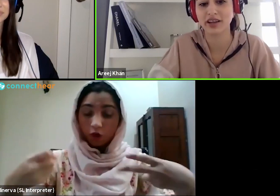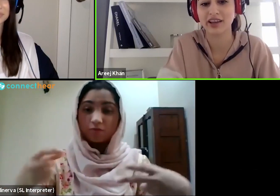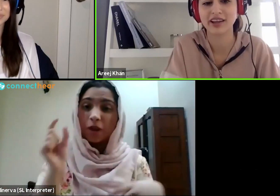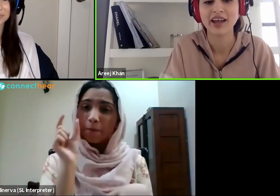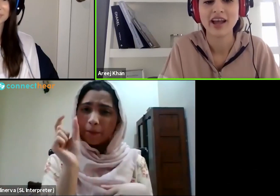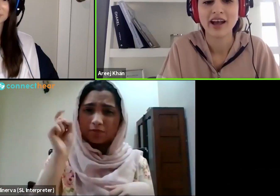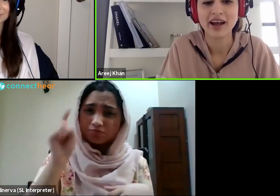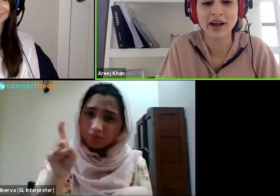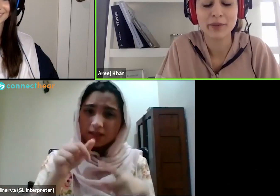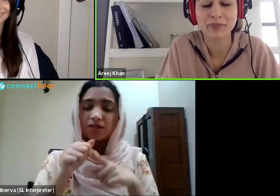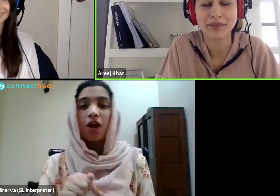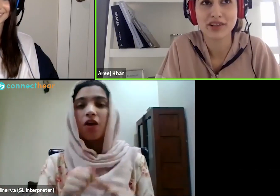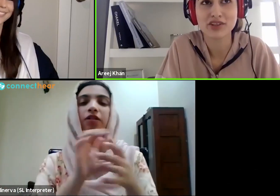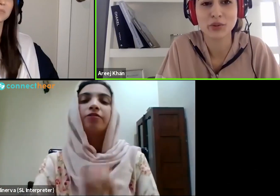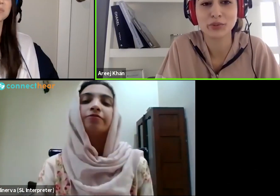that again.